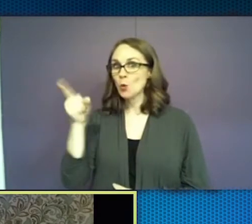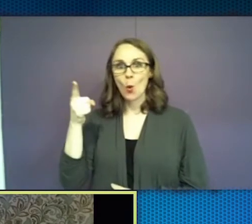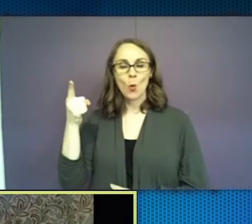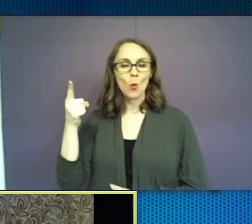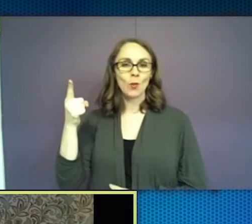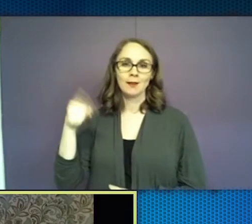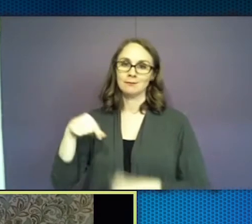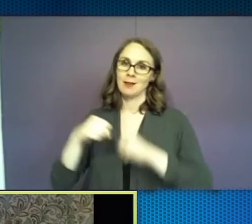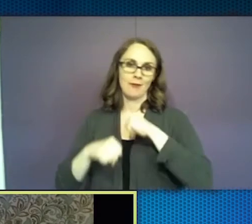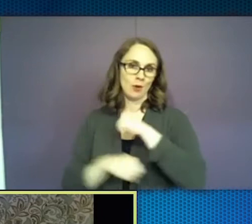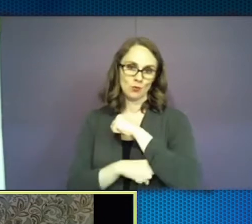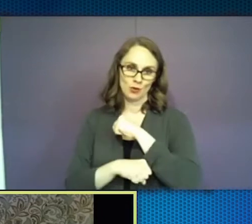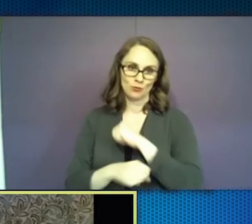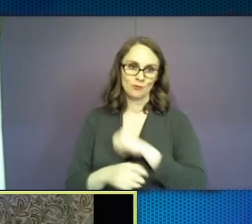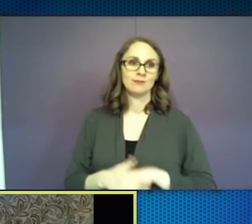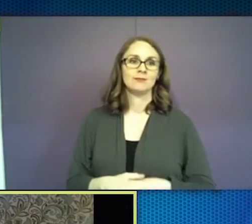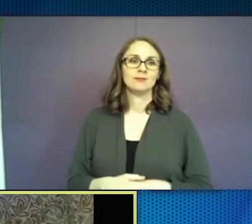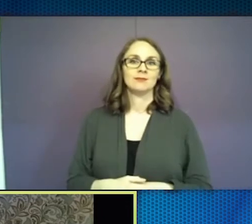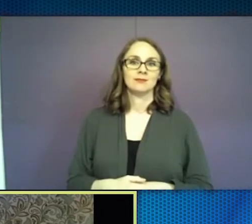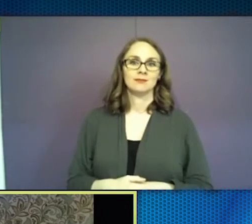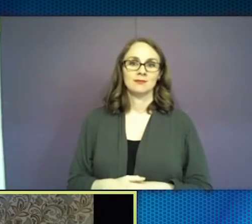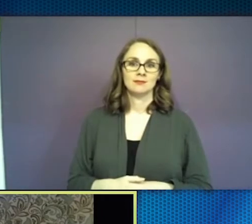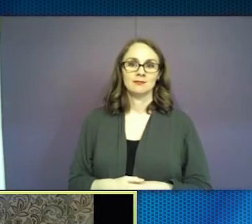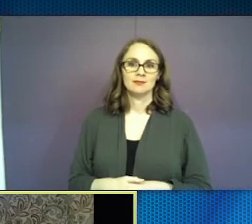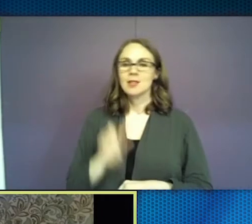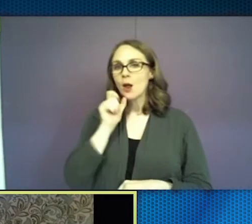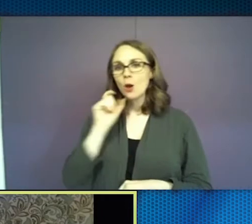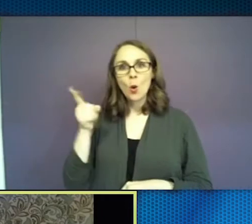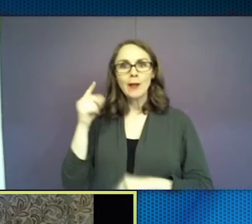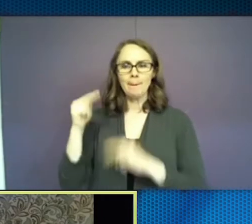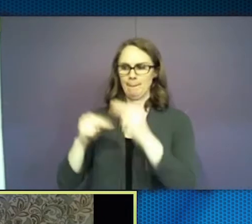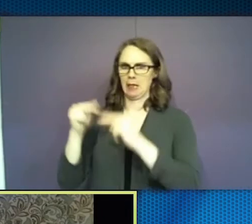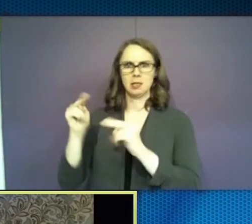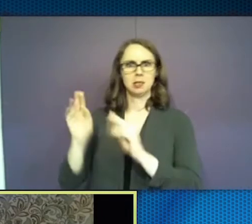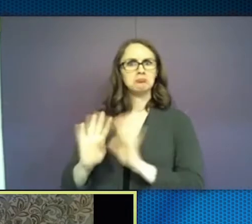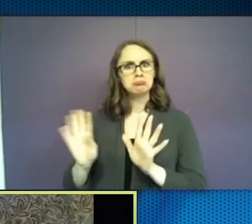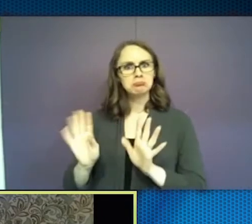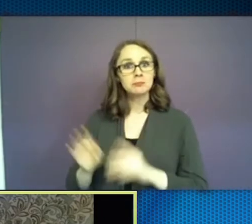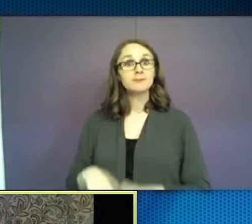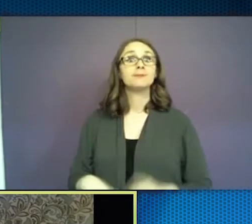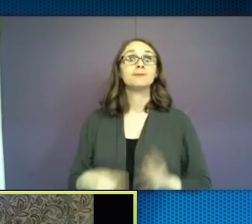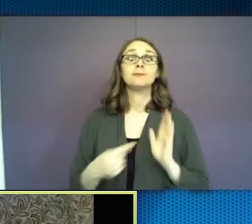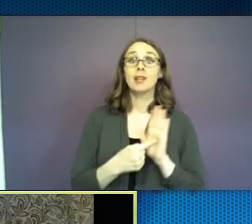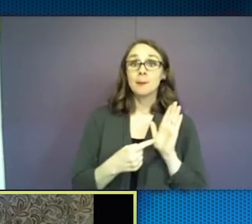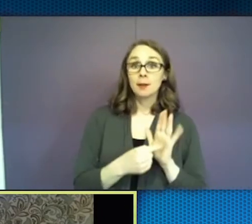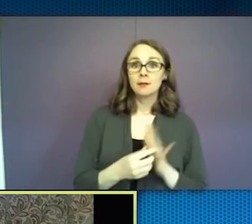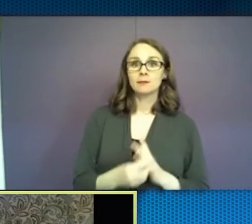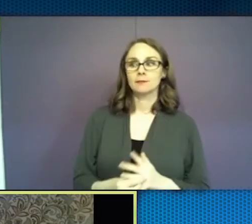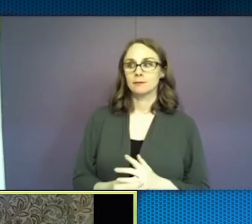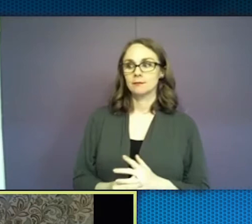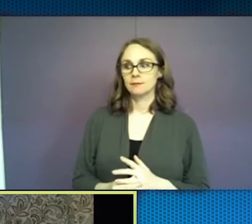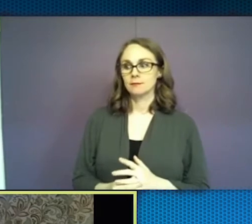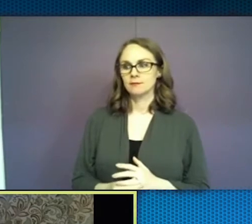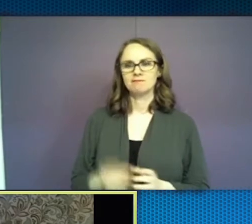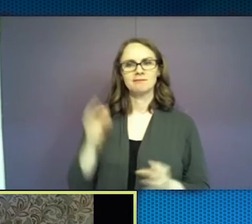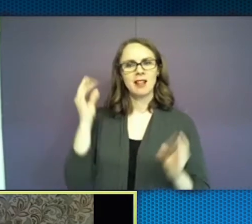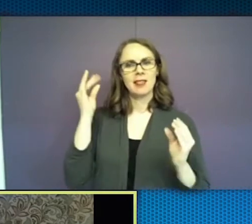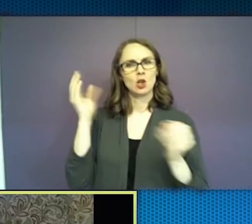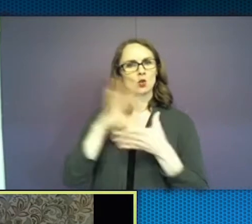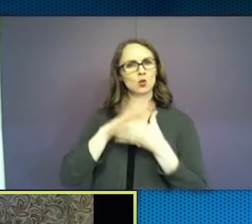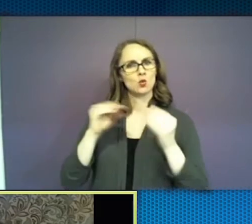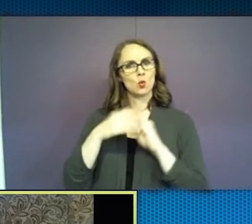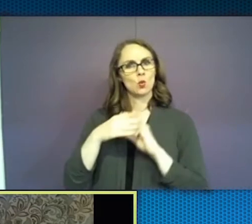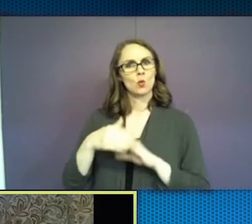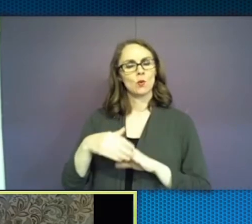Landmarks, and it's not just buildings. For example, I was thinking of a story in the